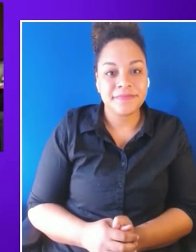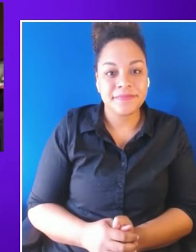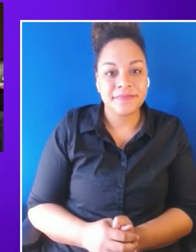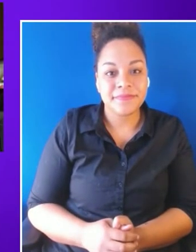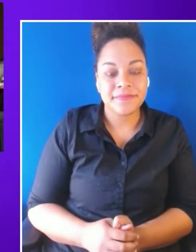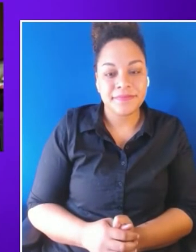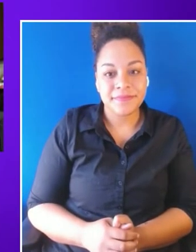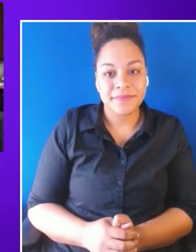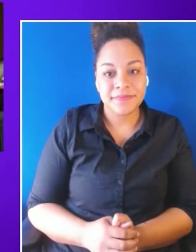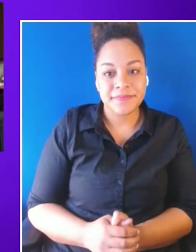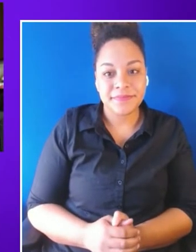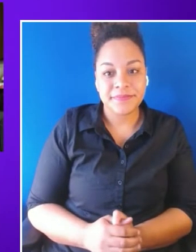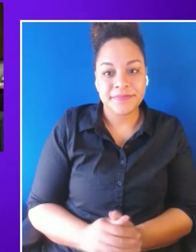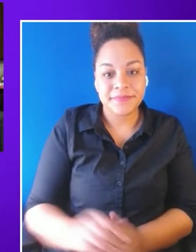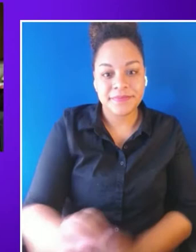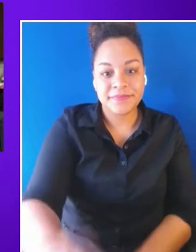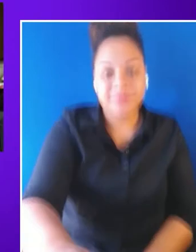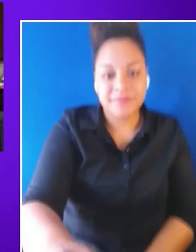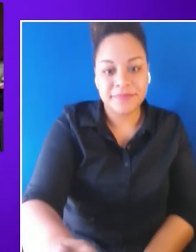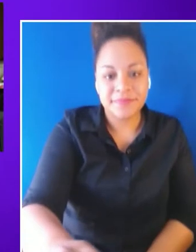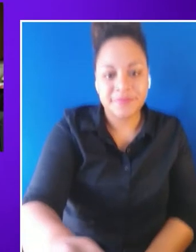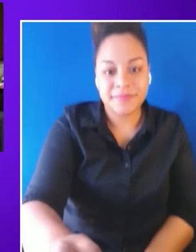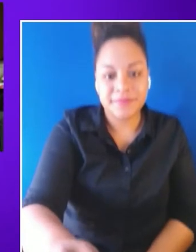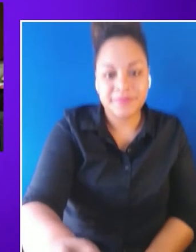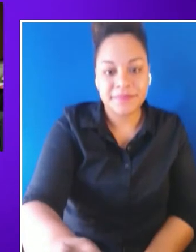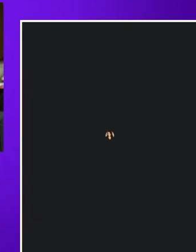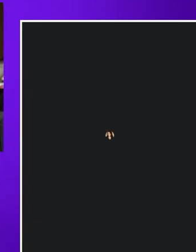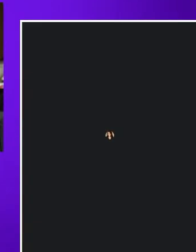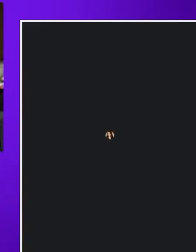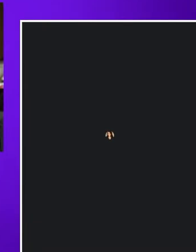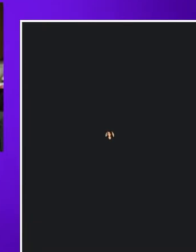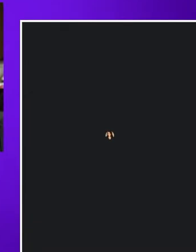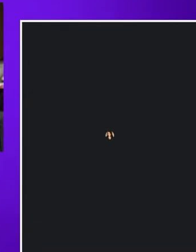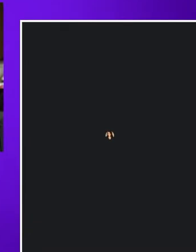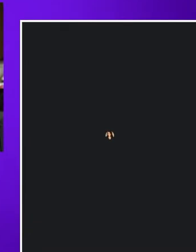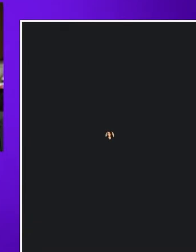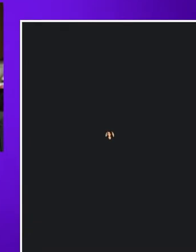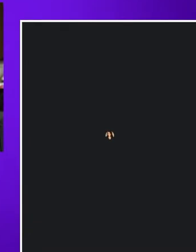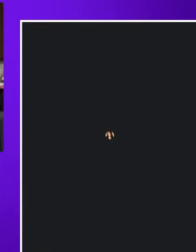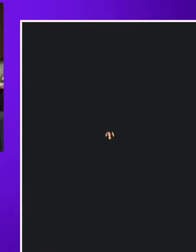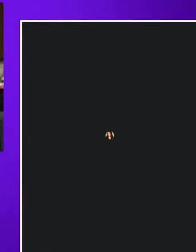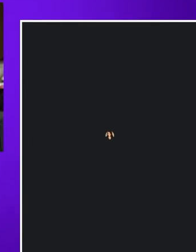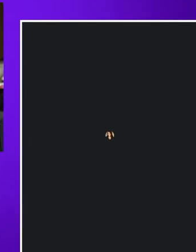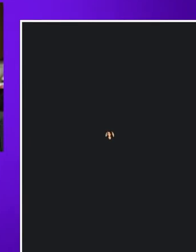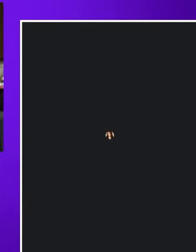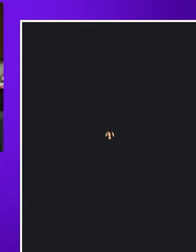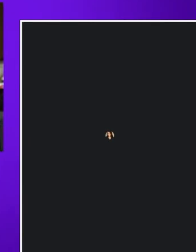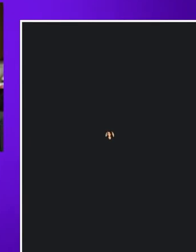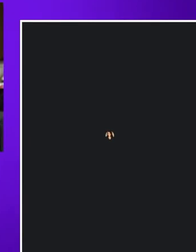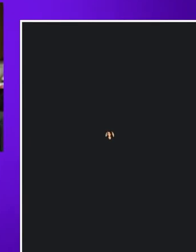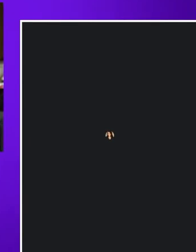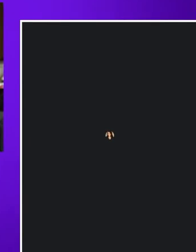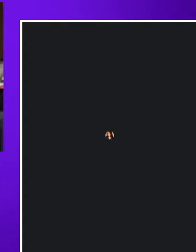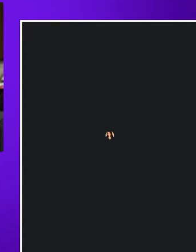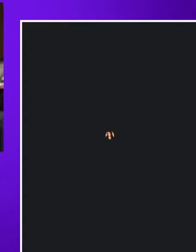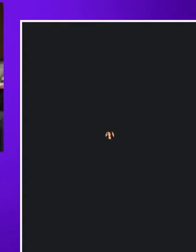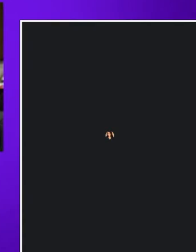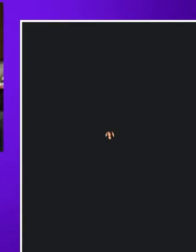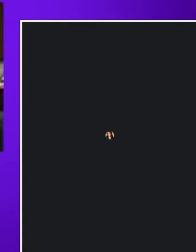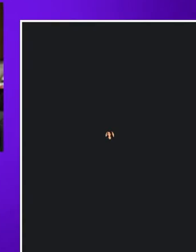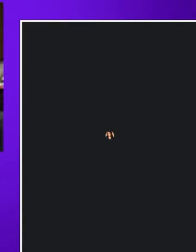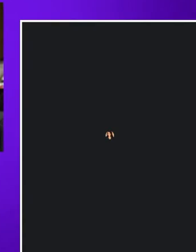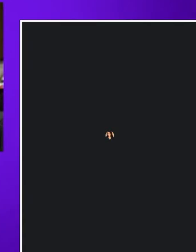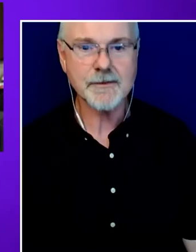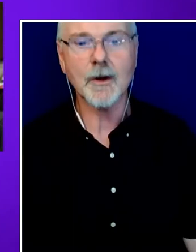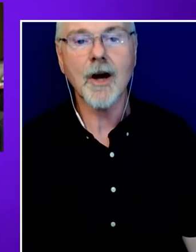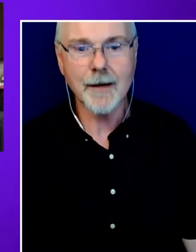What really inspires me is, you know, the idea that people have access to things, and not only to things